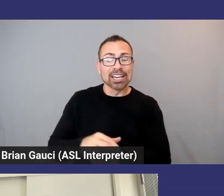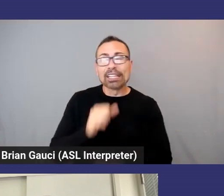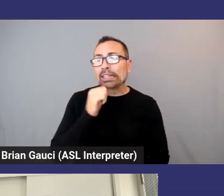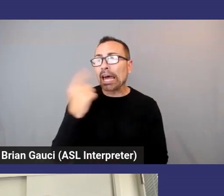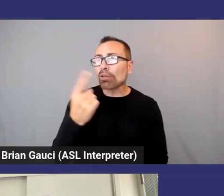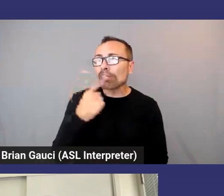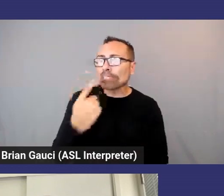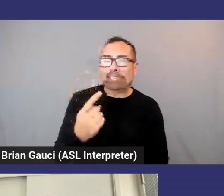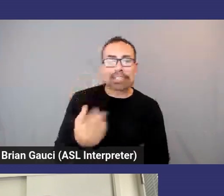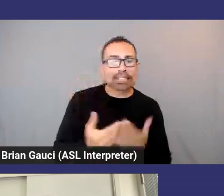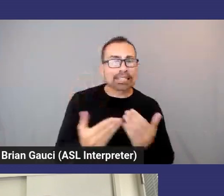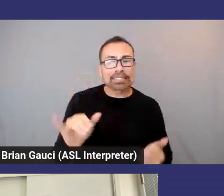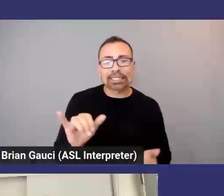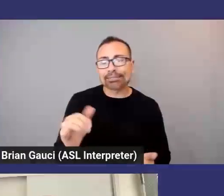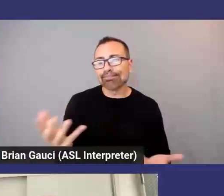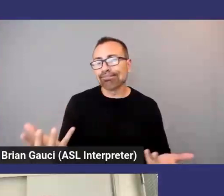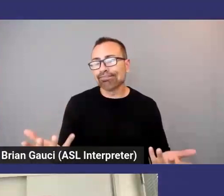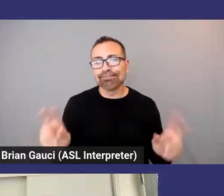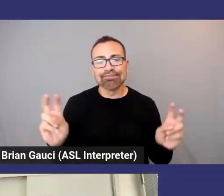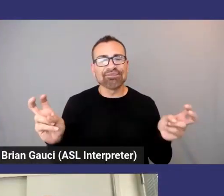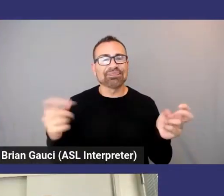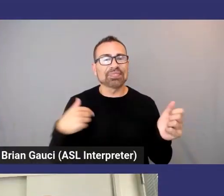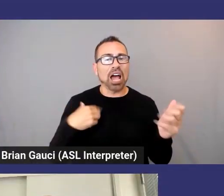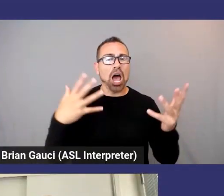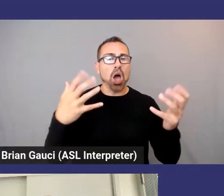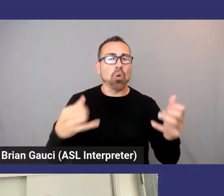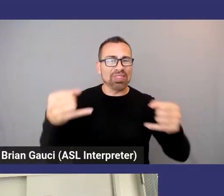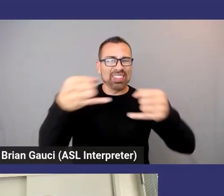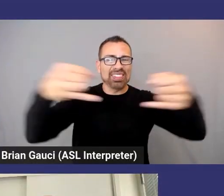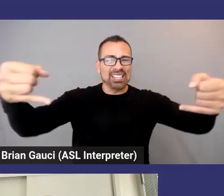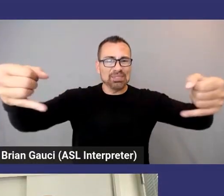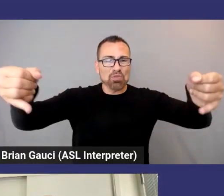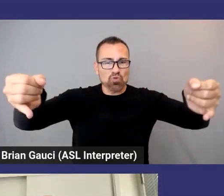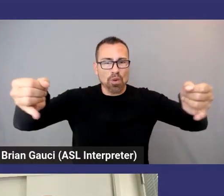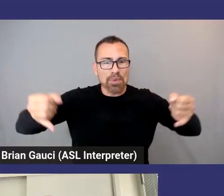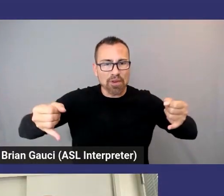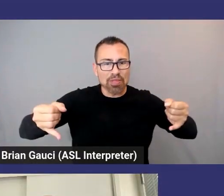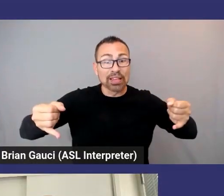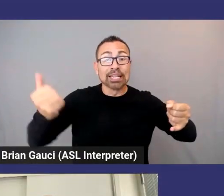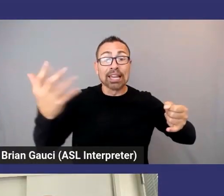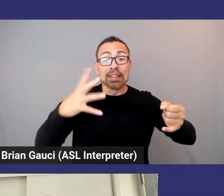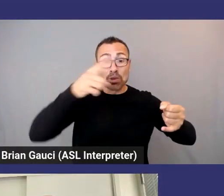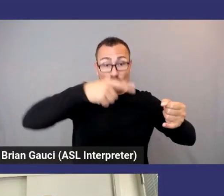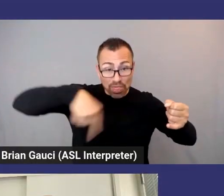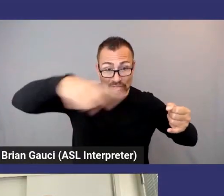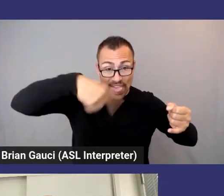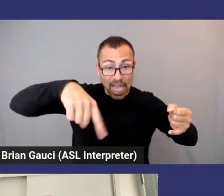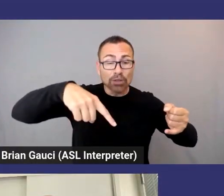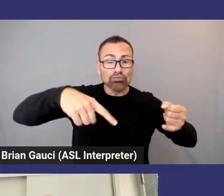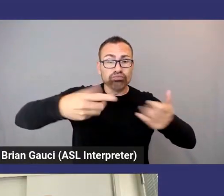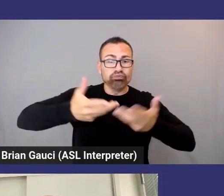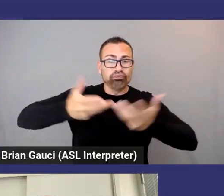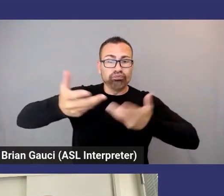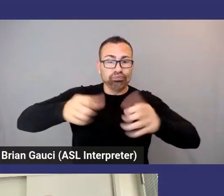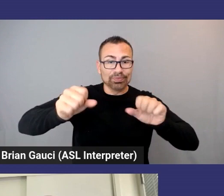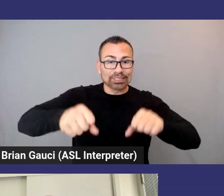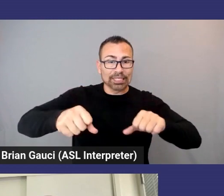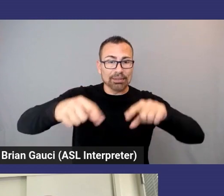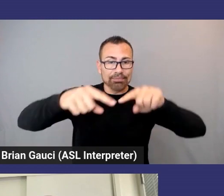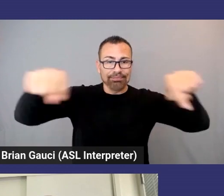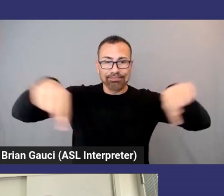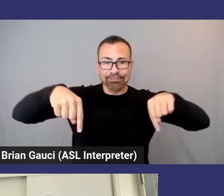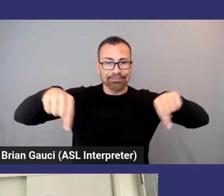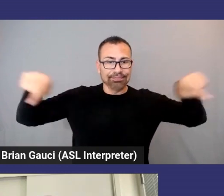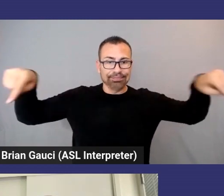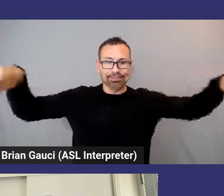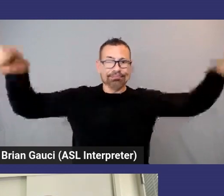hey, I want to put this perimeter around things, and anything in this perimeter can talk to each other, but get into the details of like,